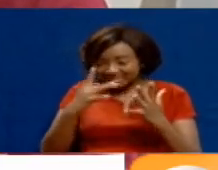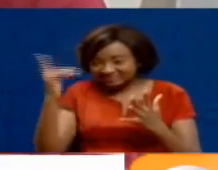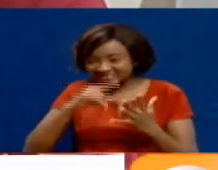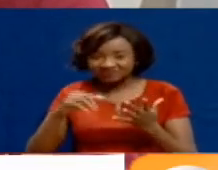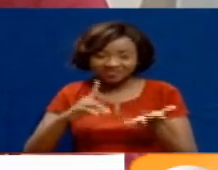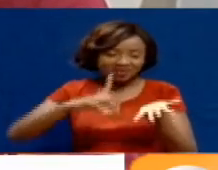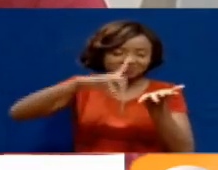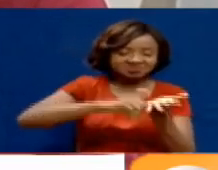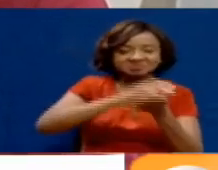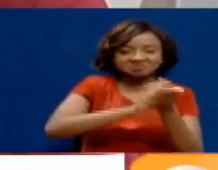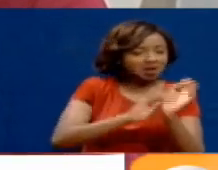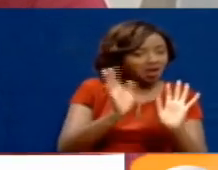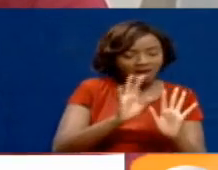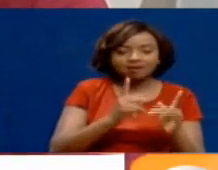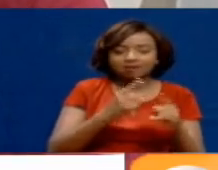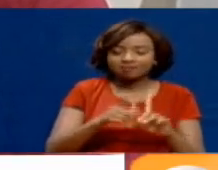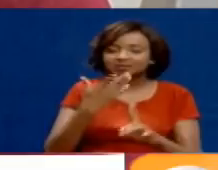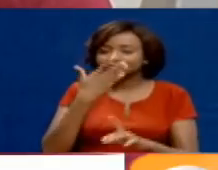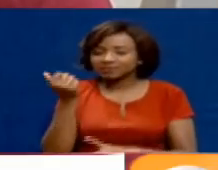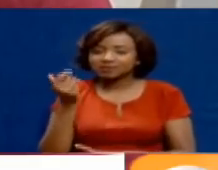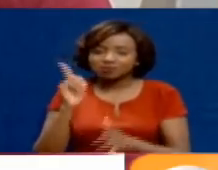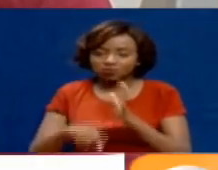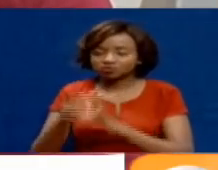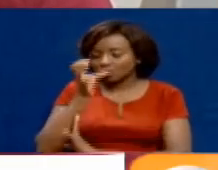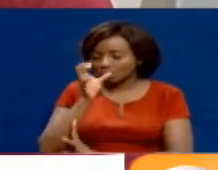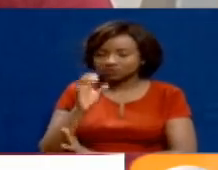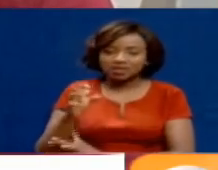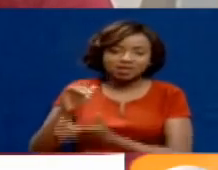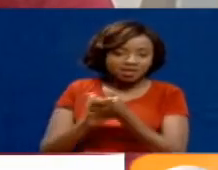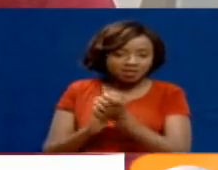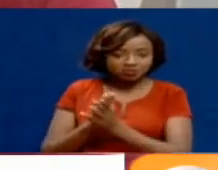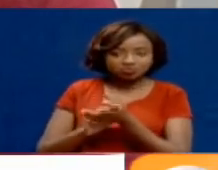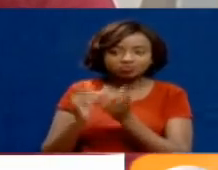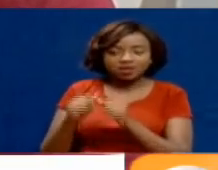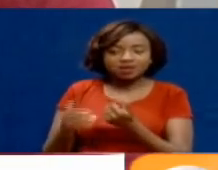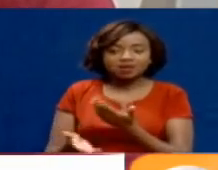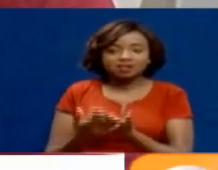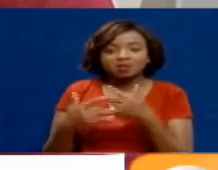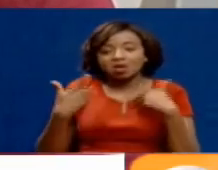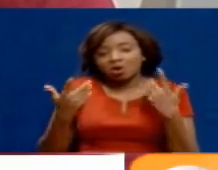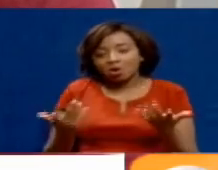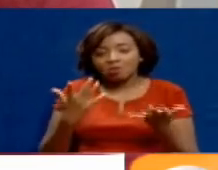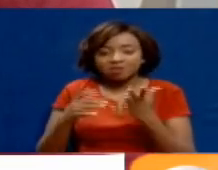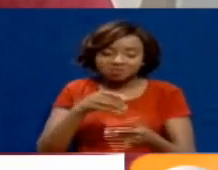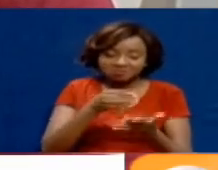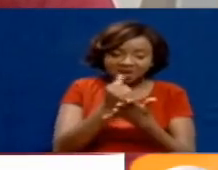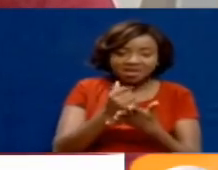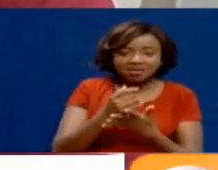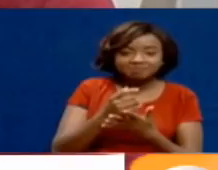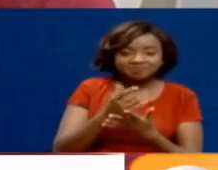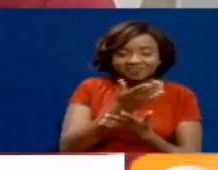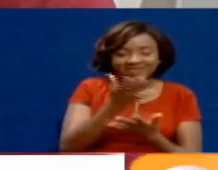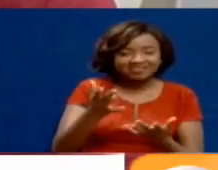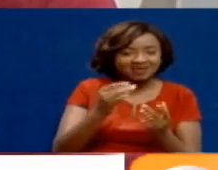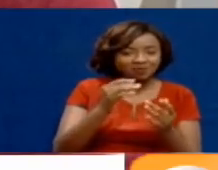where you can't get water and soap, a sanitizer comes in handy. And if you can get in the shop, there have been